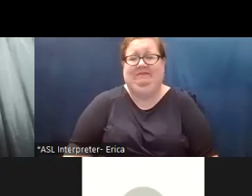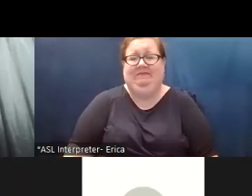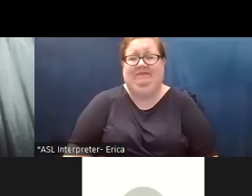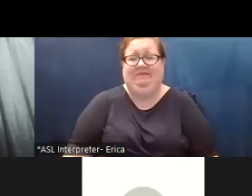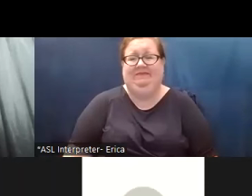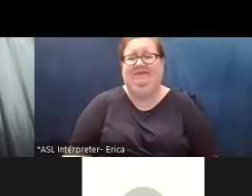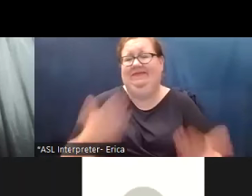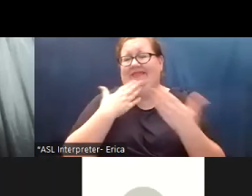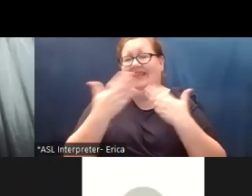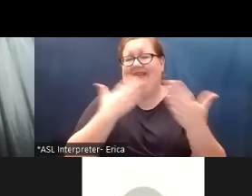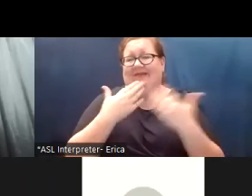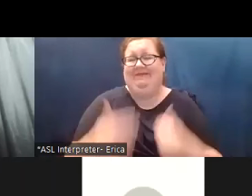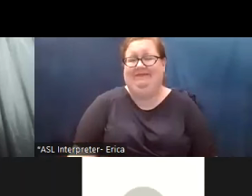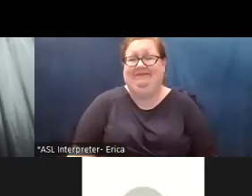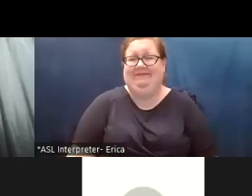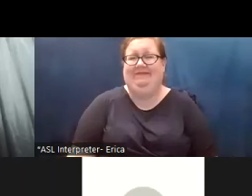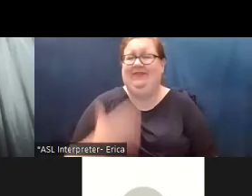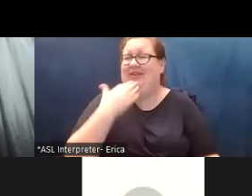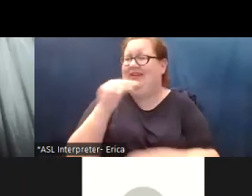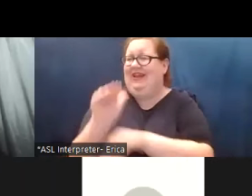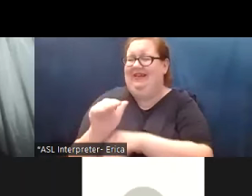Thank you. Good night.